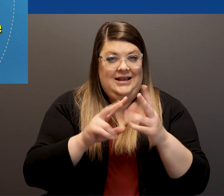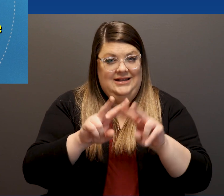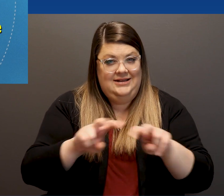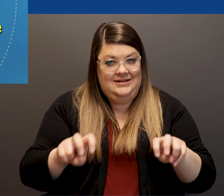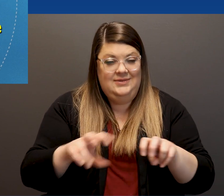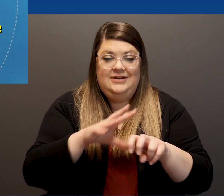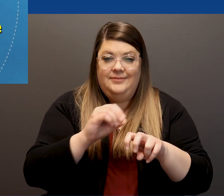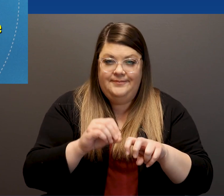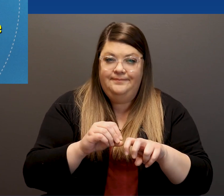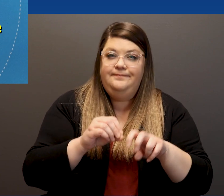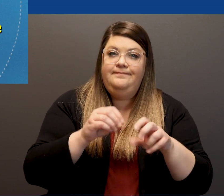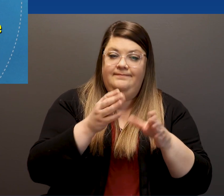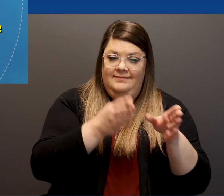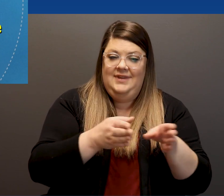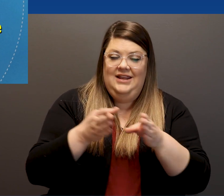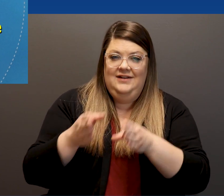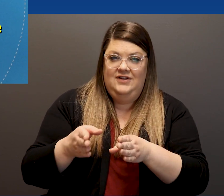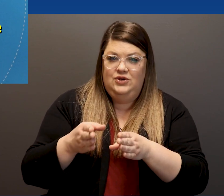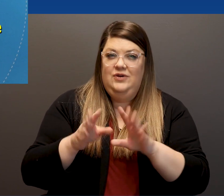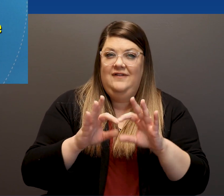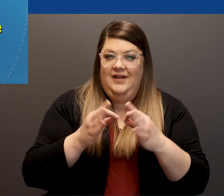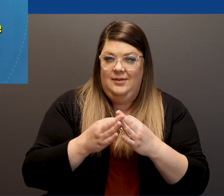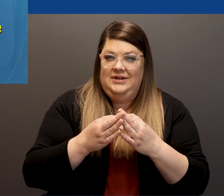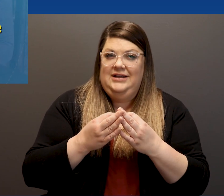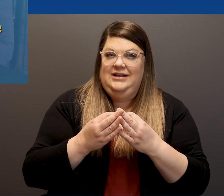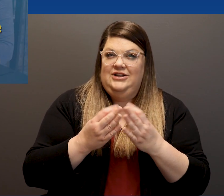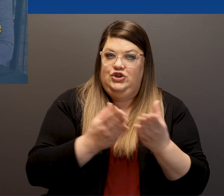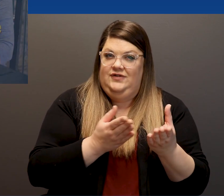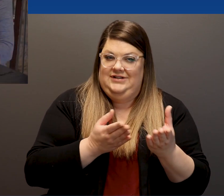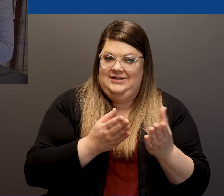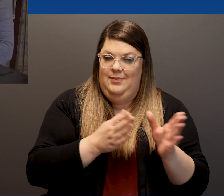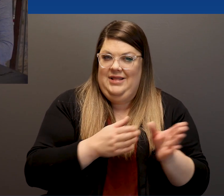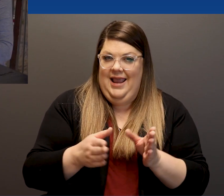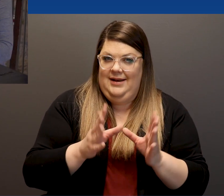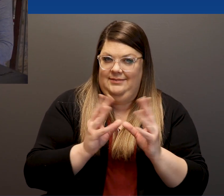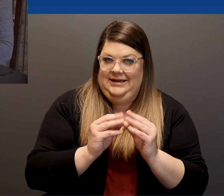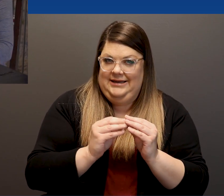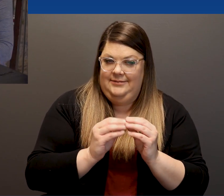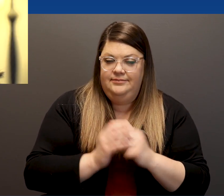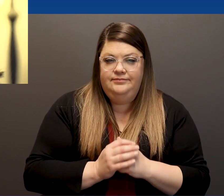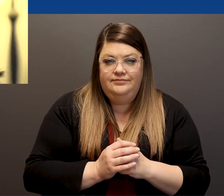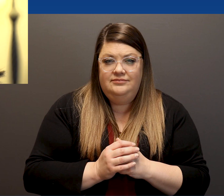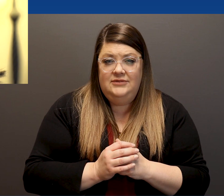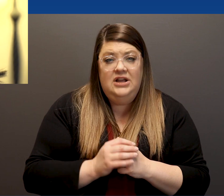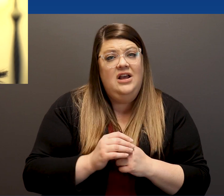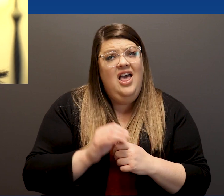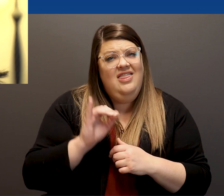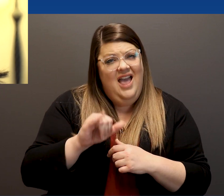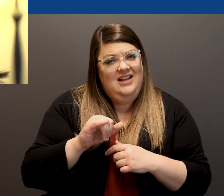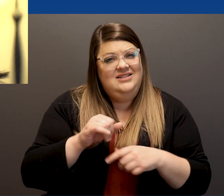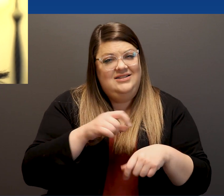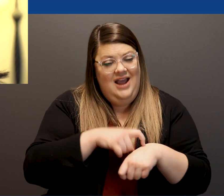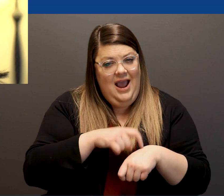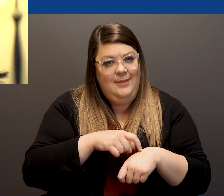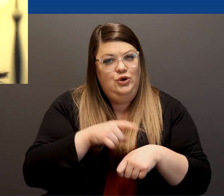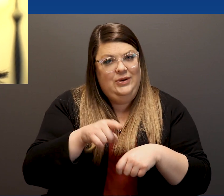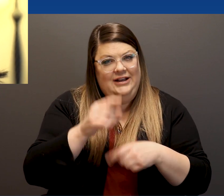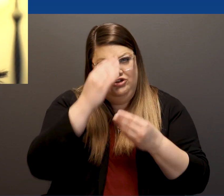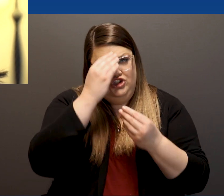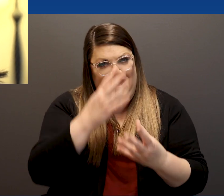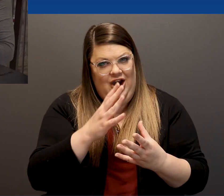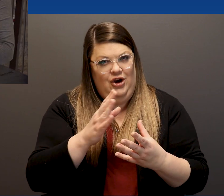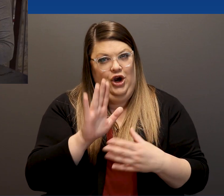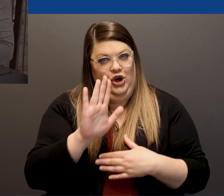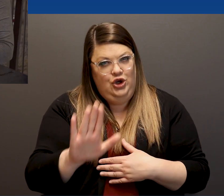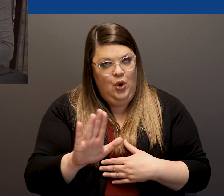Family Service Plan meeting. The Child and Family Assessment is your opportunity to share your priorities and concerns in